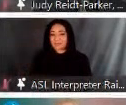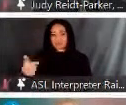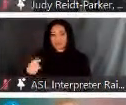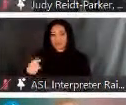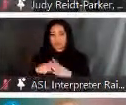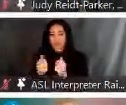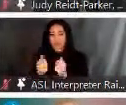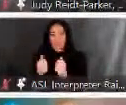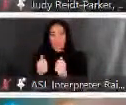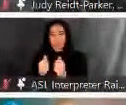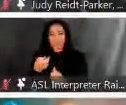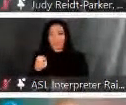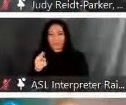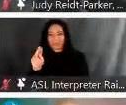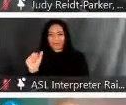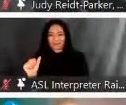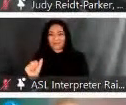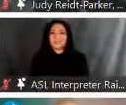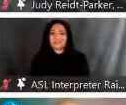Great, thank you, Caitlin.